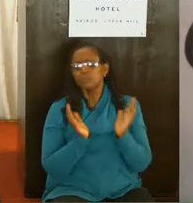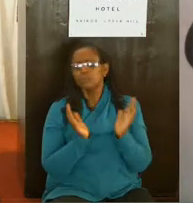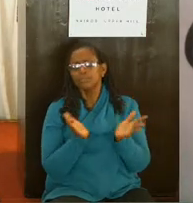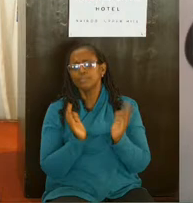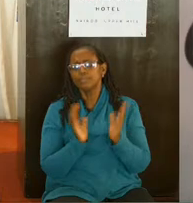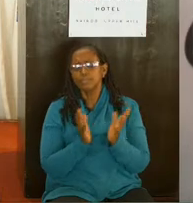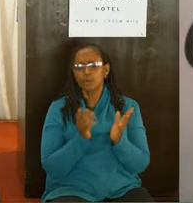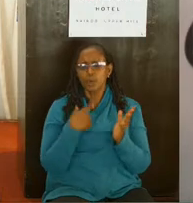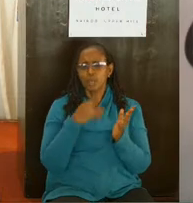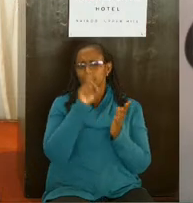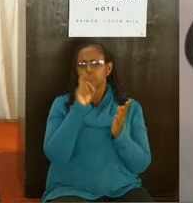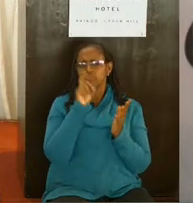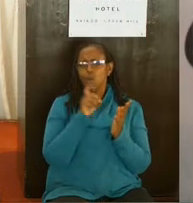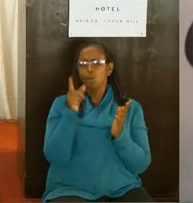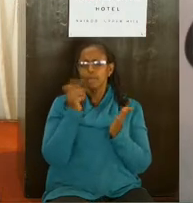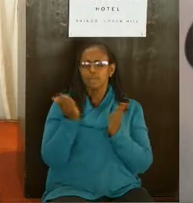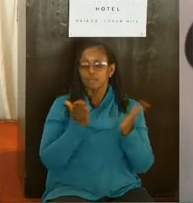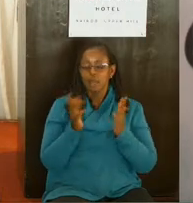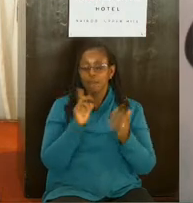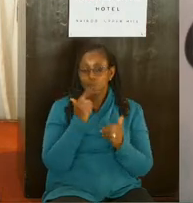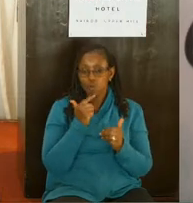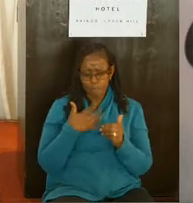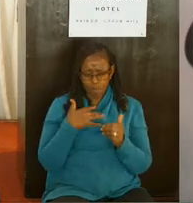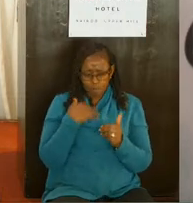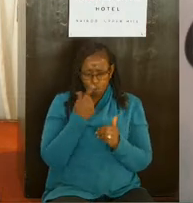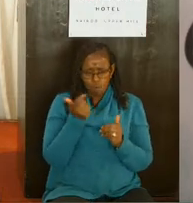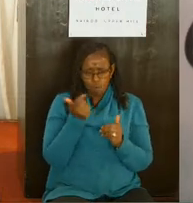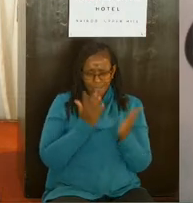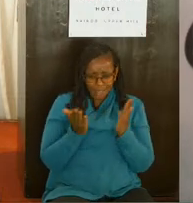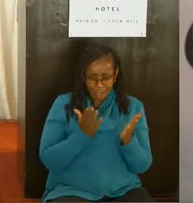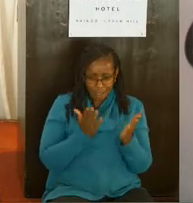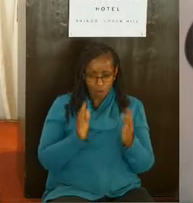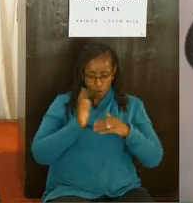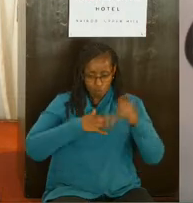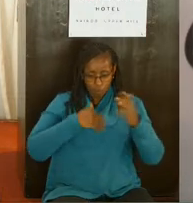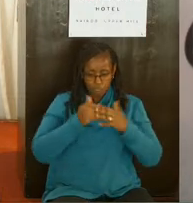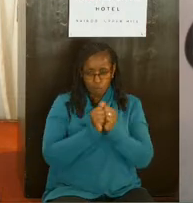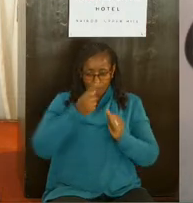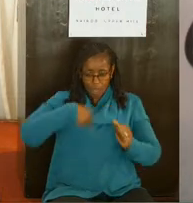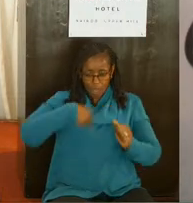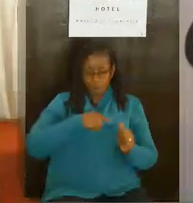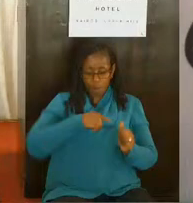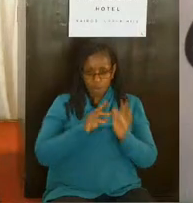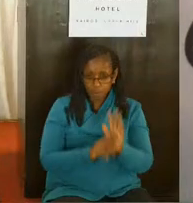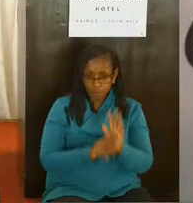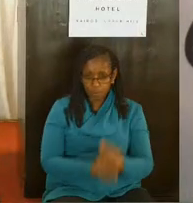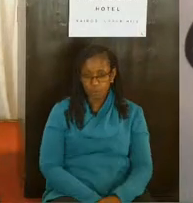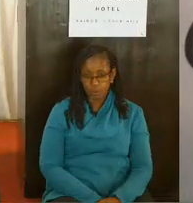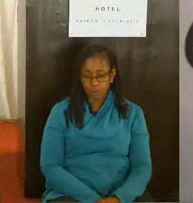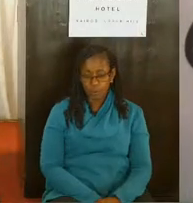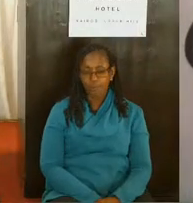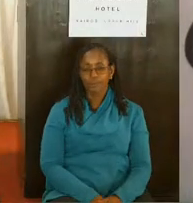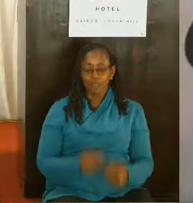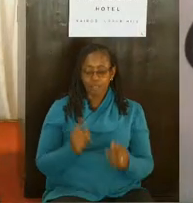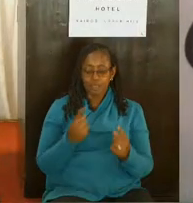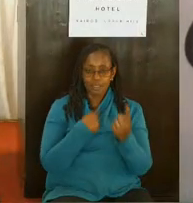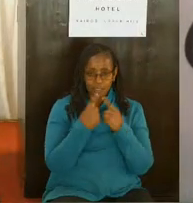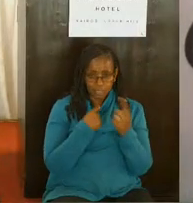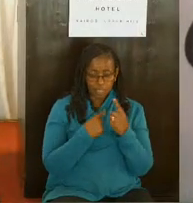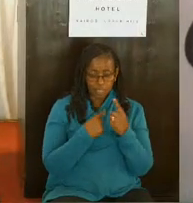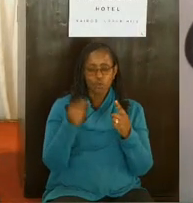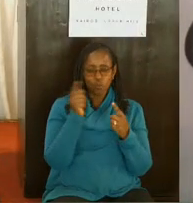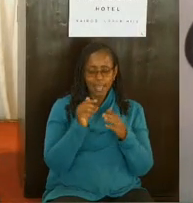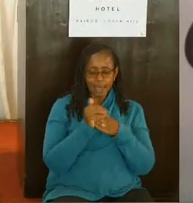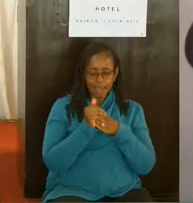are serving comfortable of our representation and these are discussions that we spearhead as